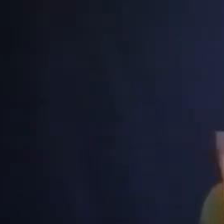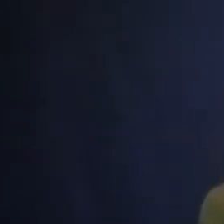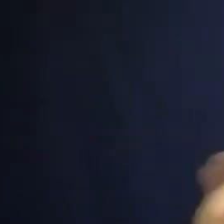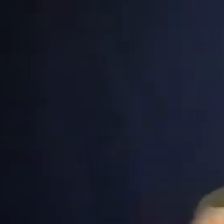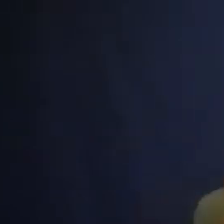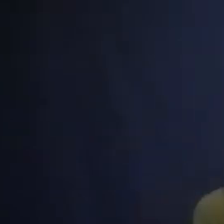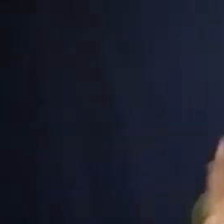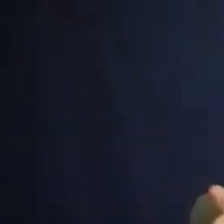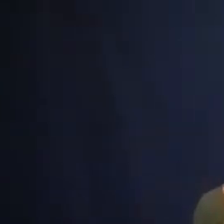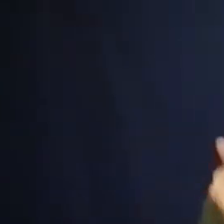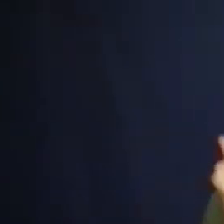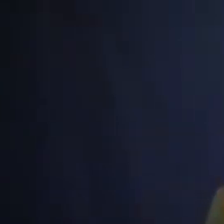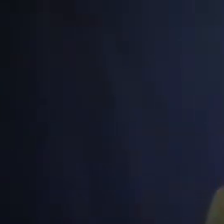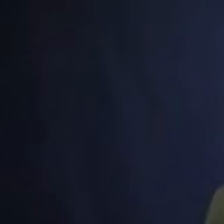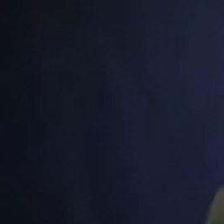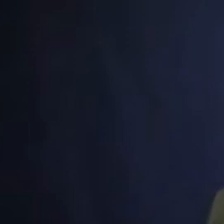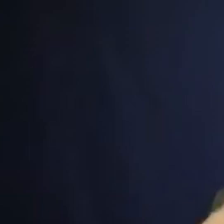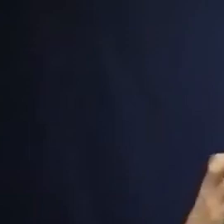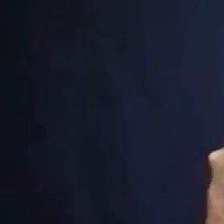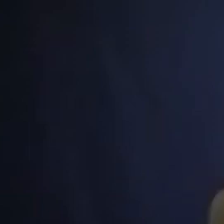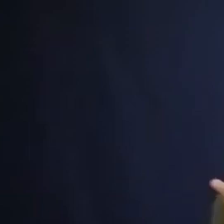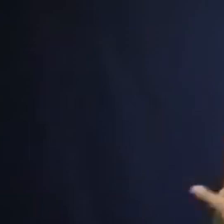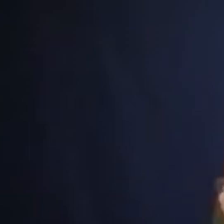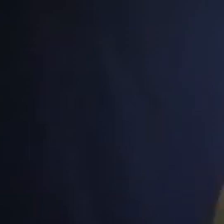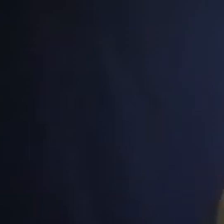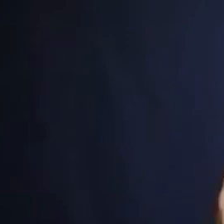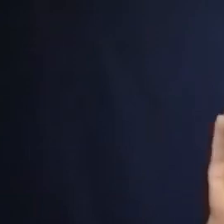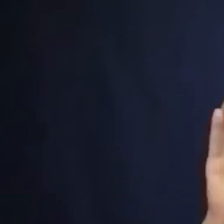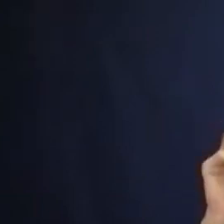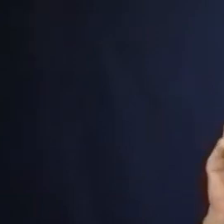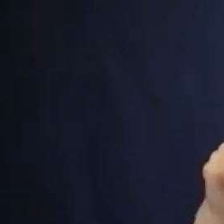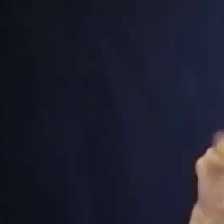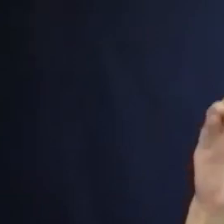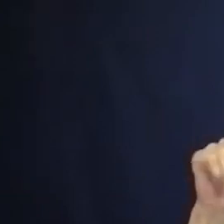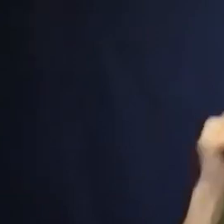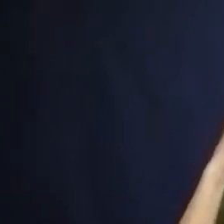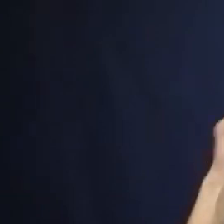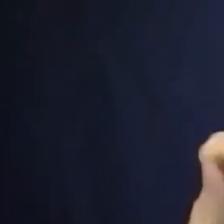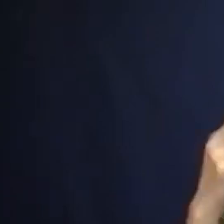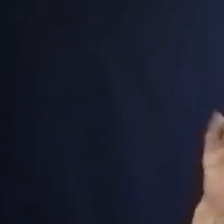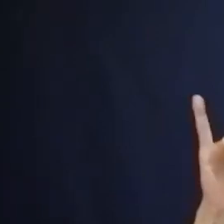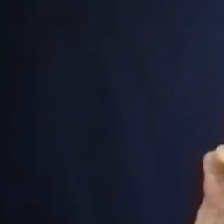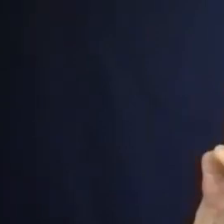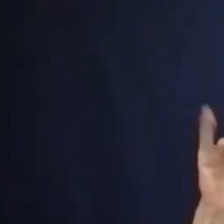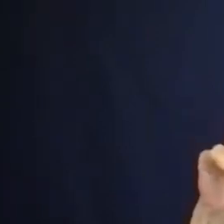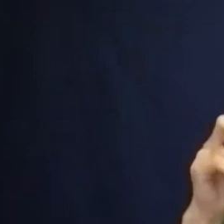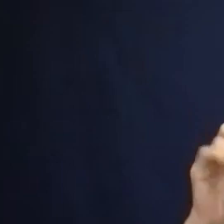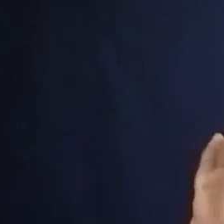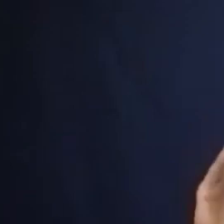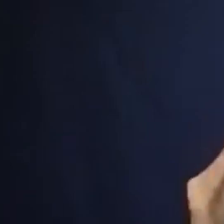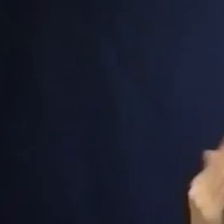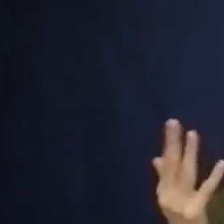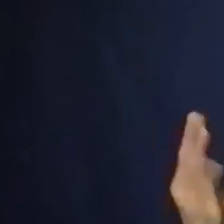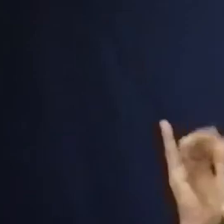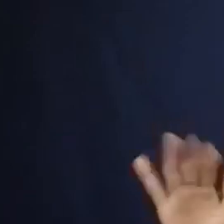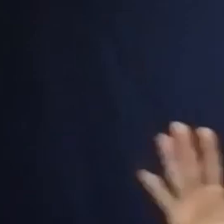I just wanted to mention very briefly what the Compact for Thriving Communities is. The Compact is